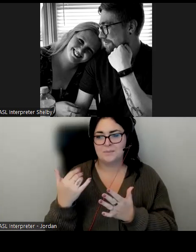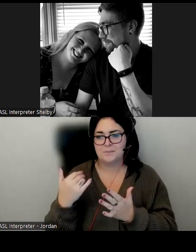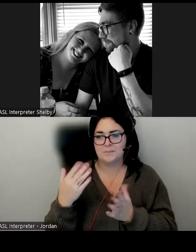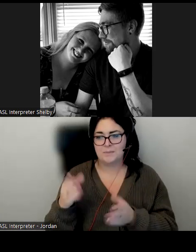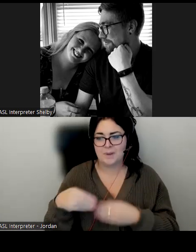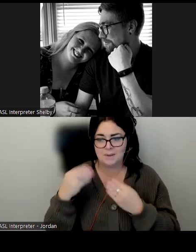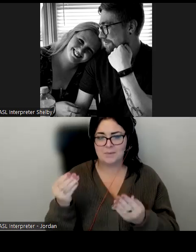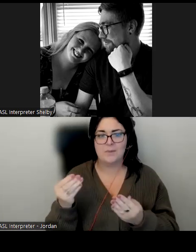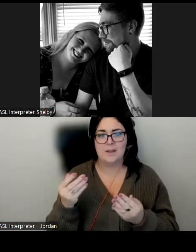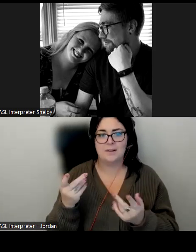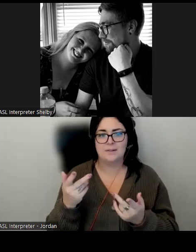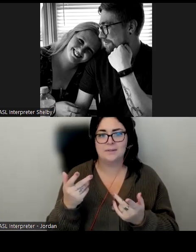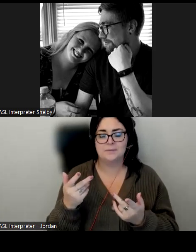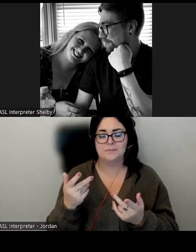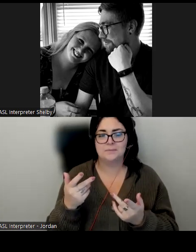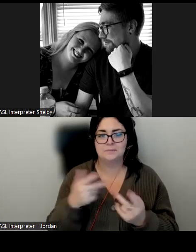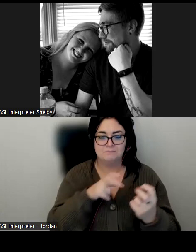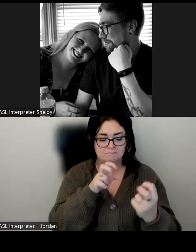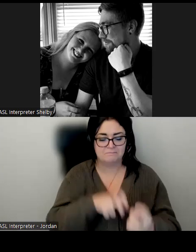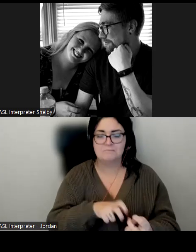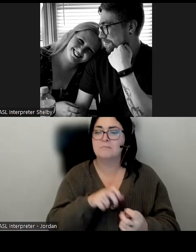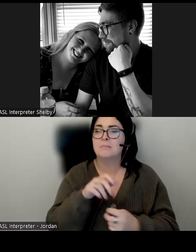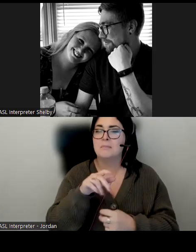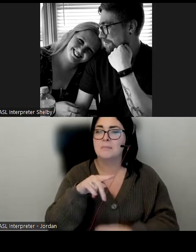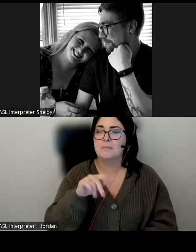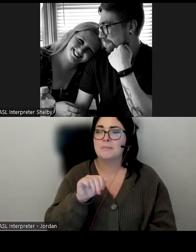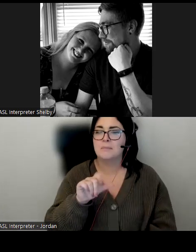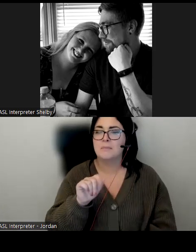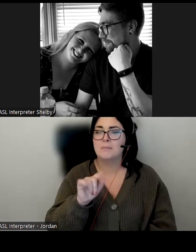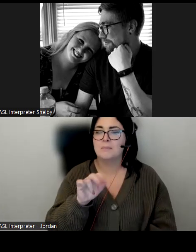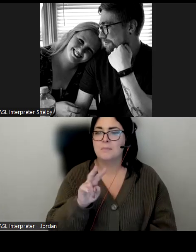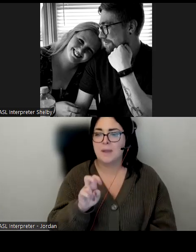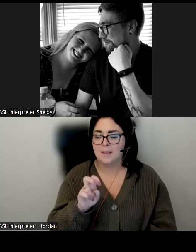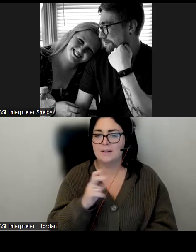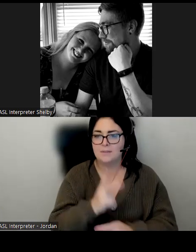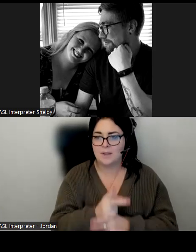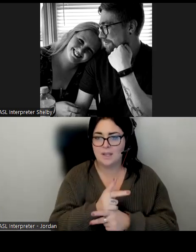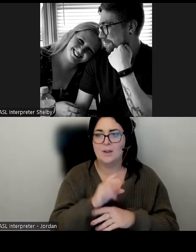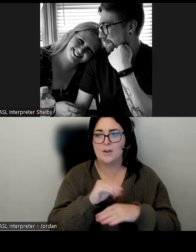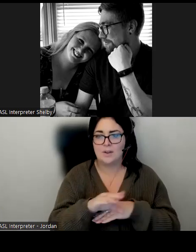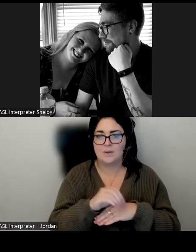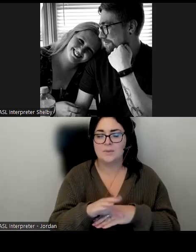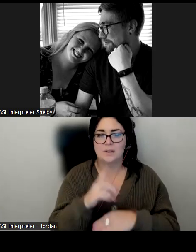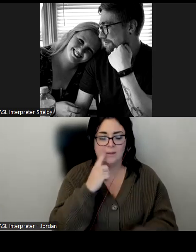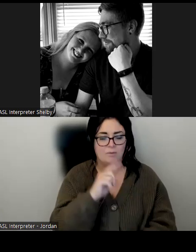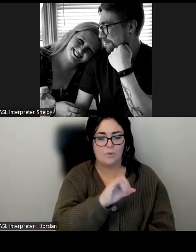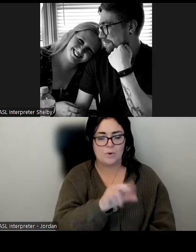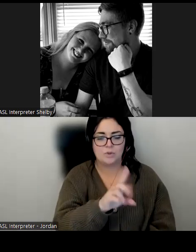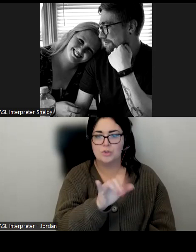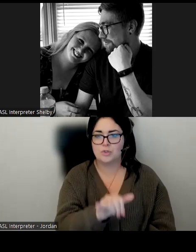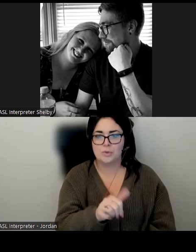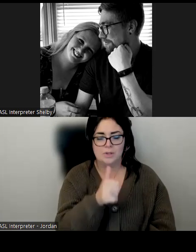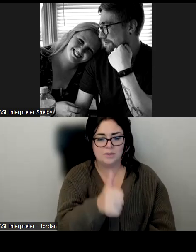person to person palliative care counseling to people such as you, Judy, who do have a diagnosis that